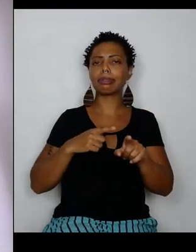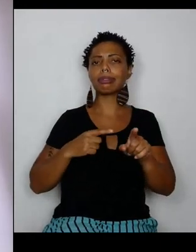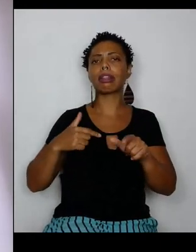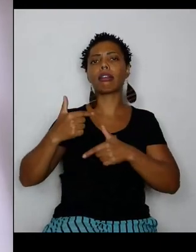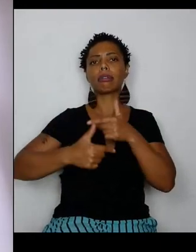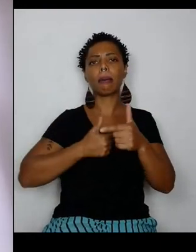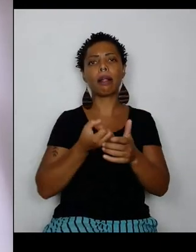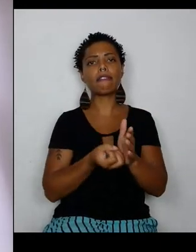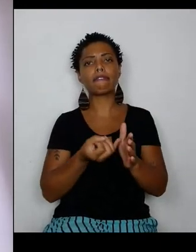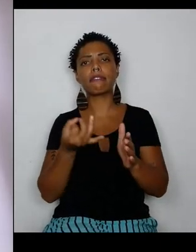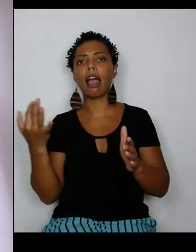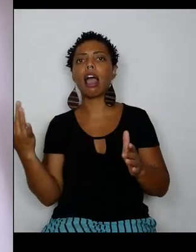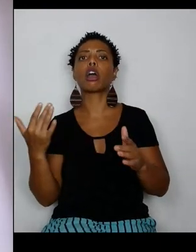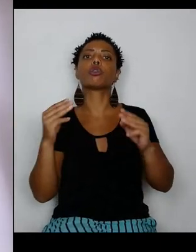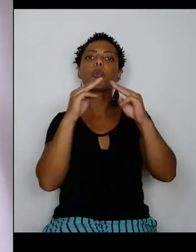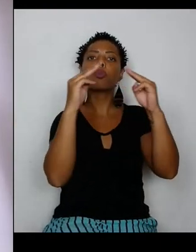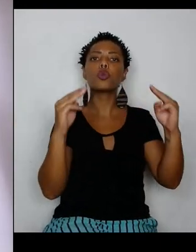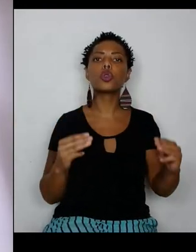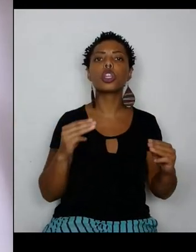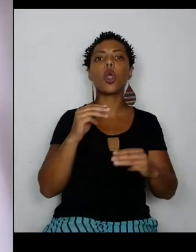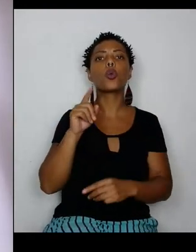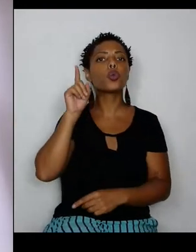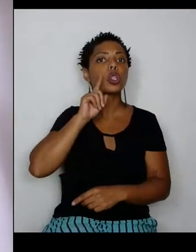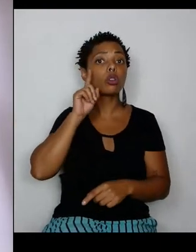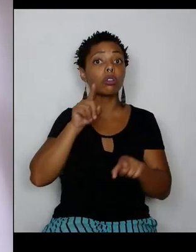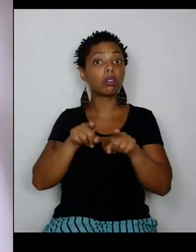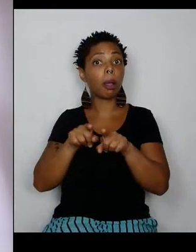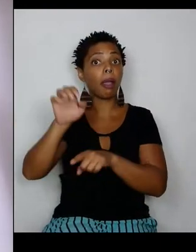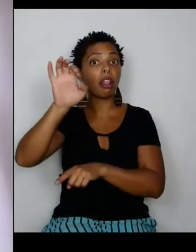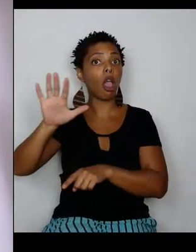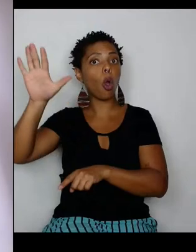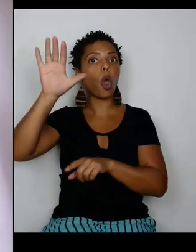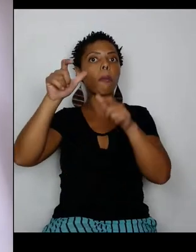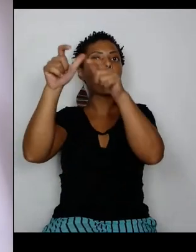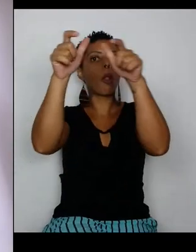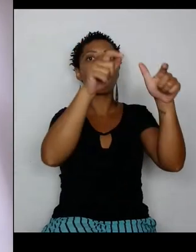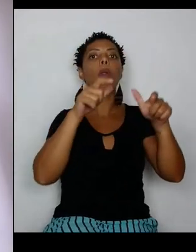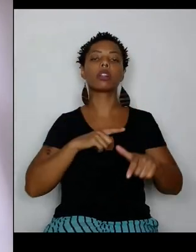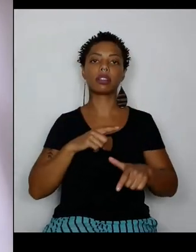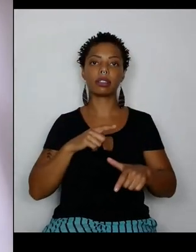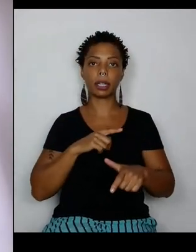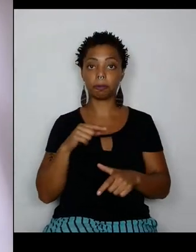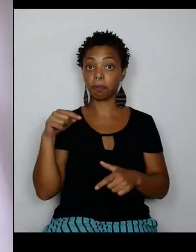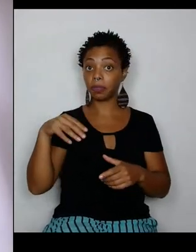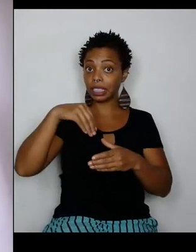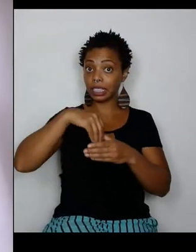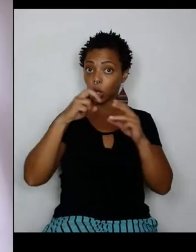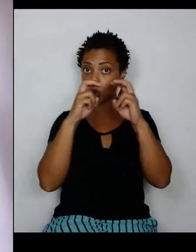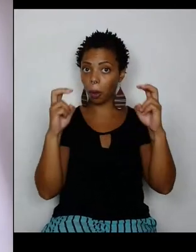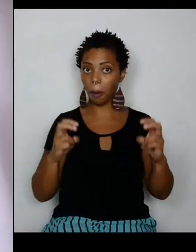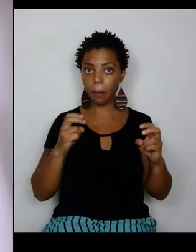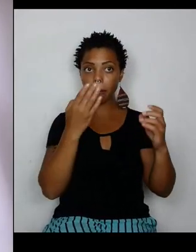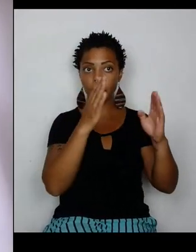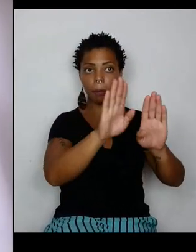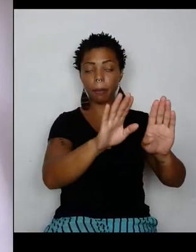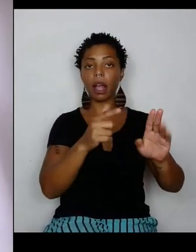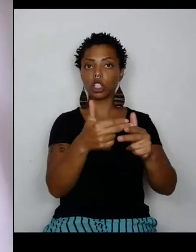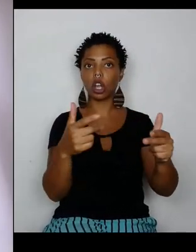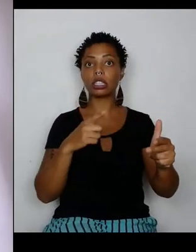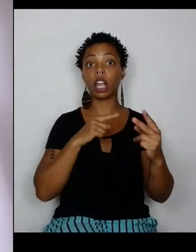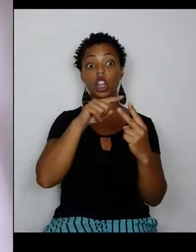works and counts on loans from different museums from the u.s and europe the mosque